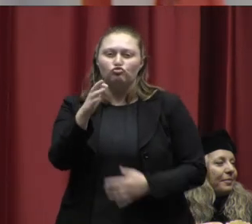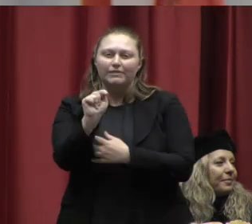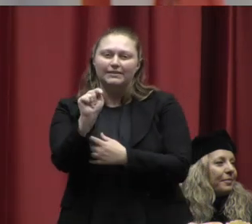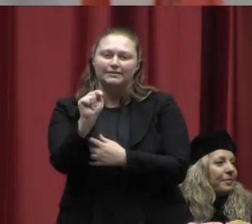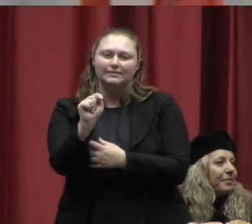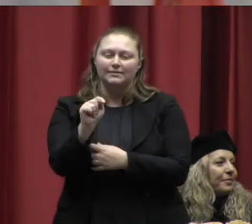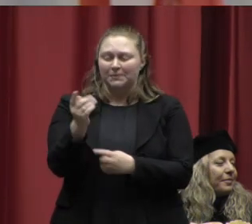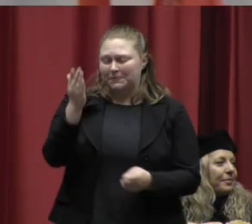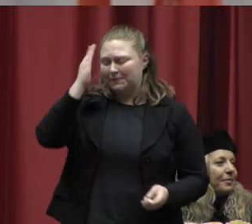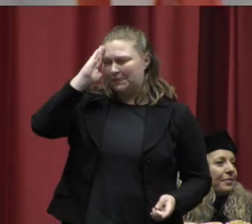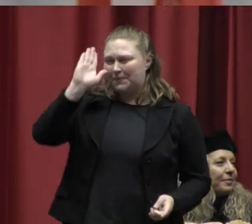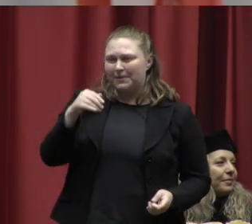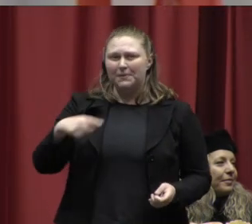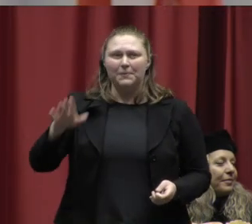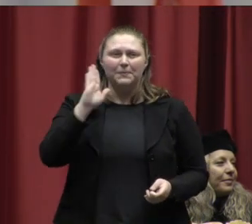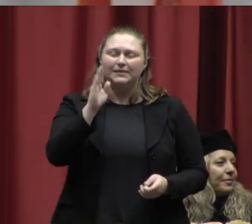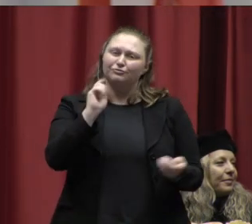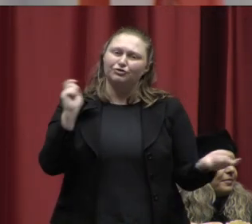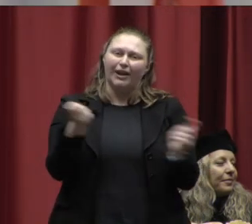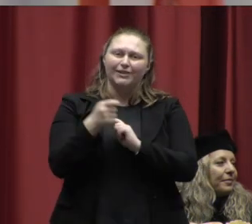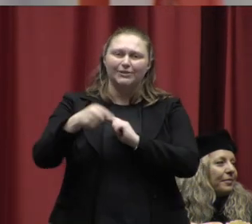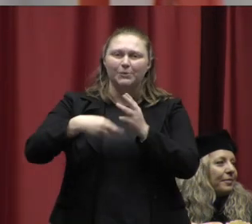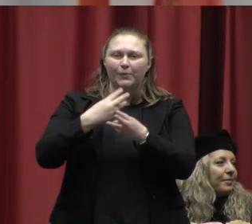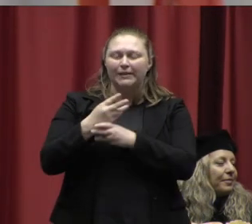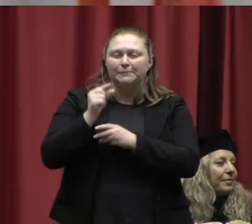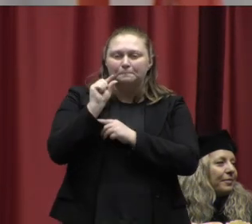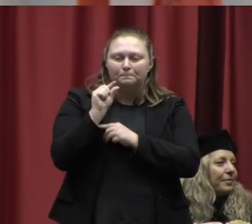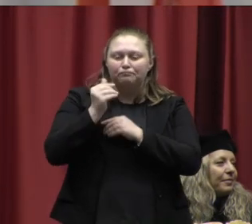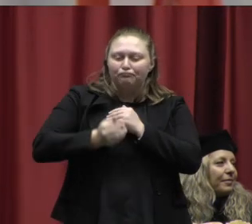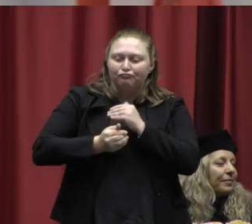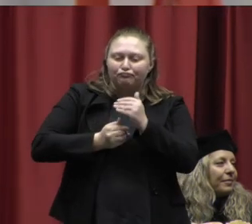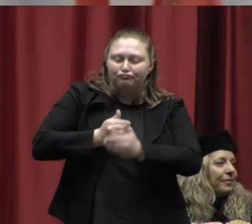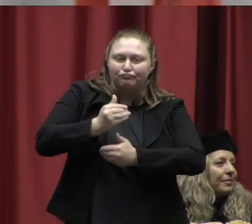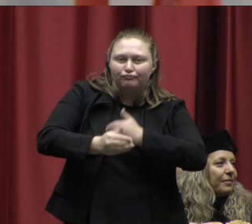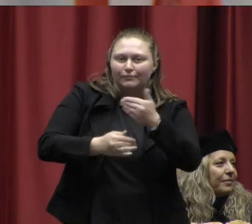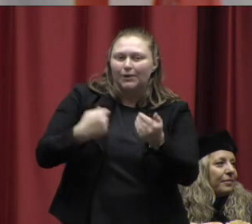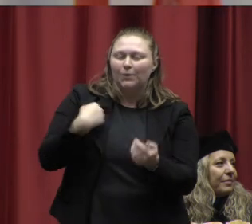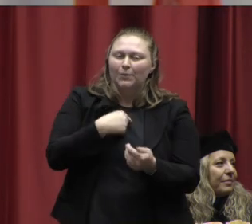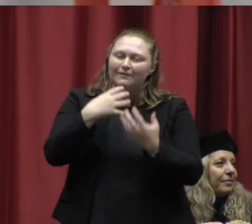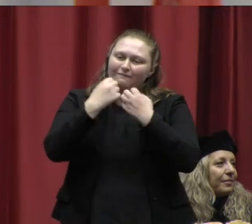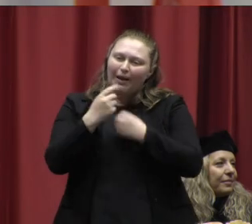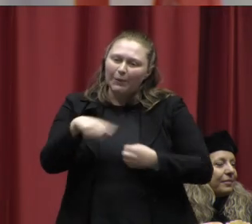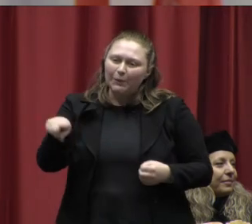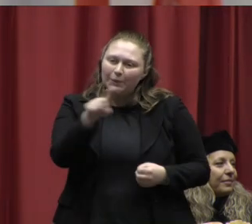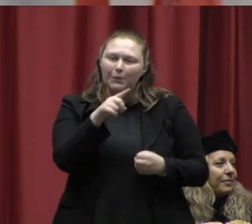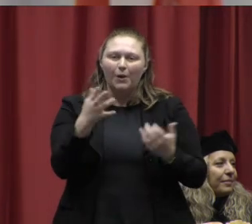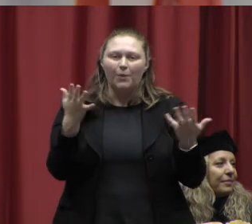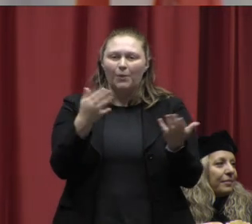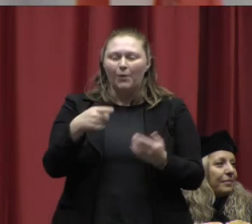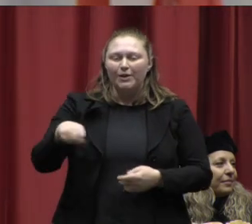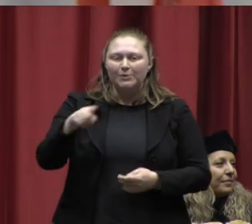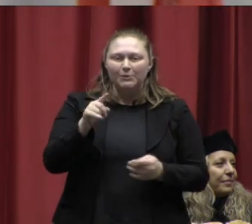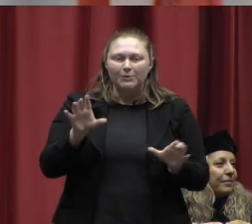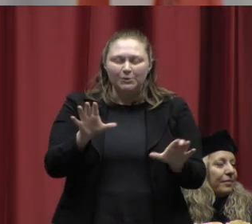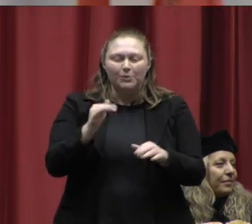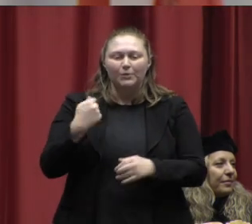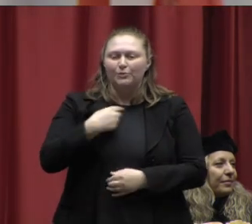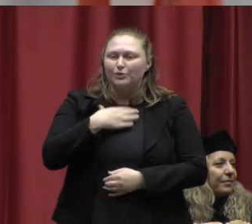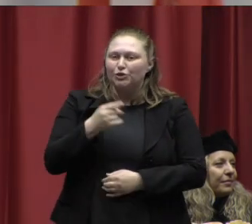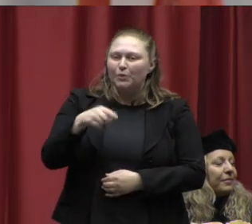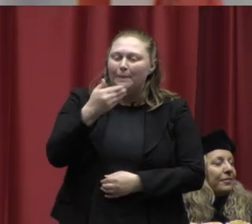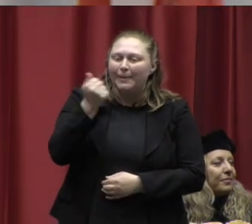you'll make a difference bit by bit. We are proud of you, and we wish you the best as you embark on